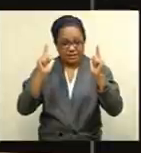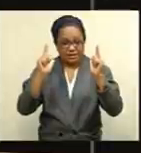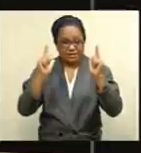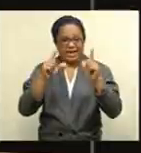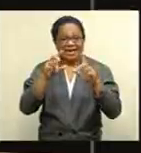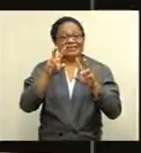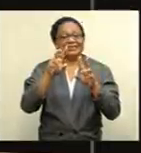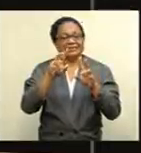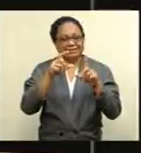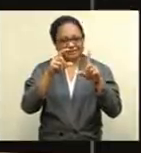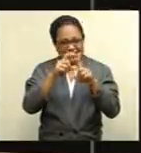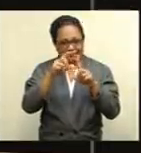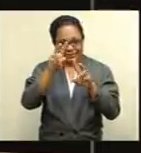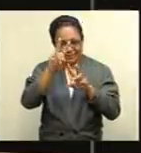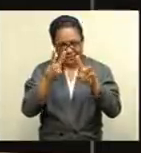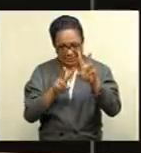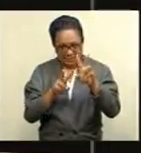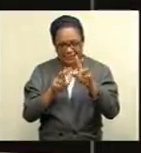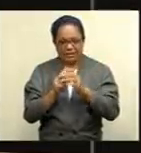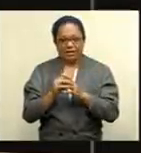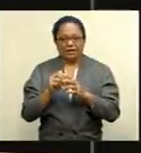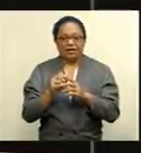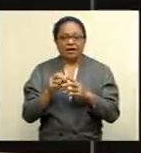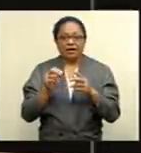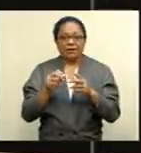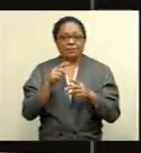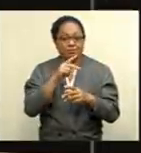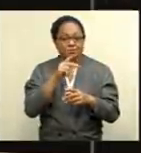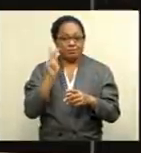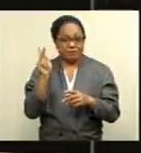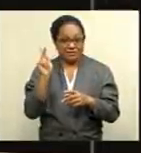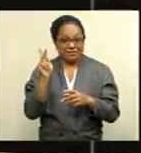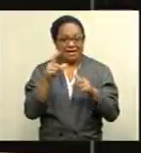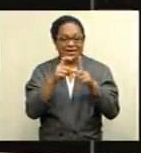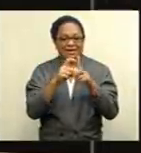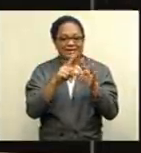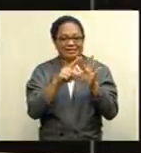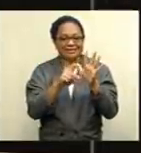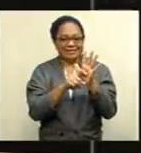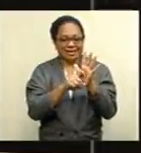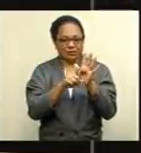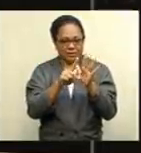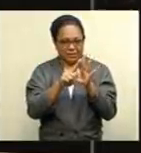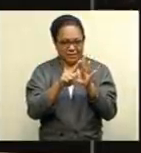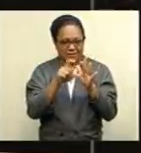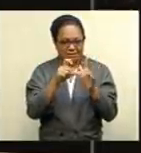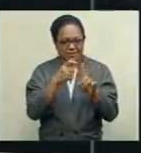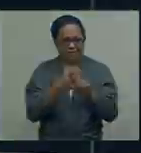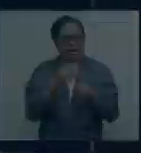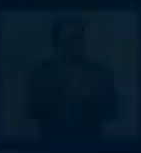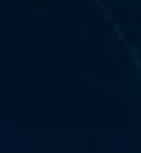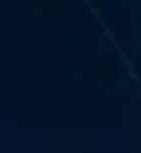Deputy Vice Chancellor for Research, Professor Derek Armstrong, about the university's recent global ranking.